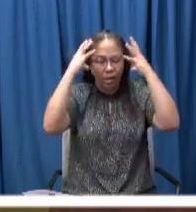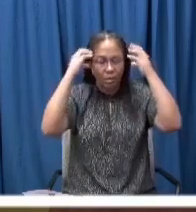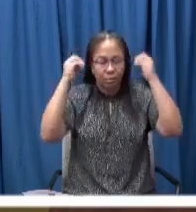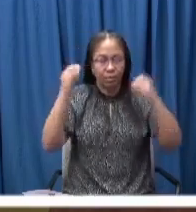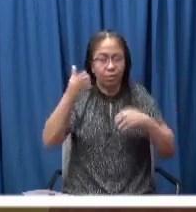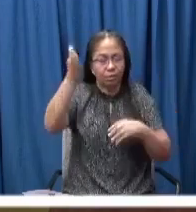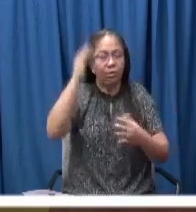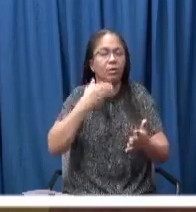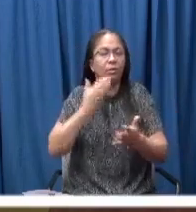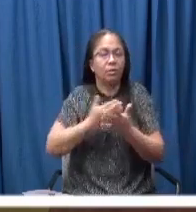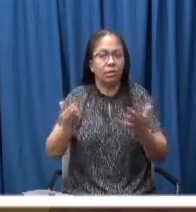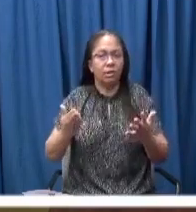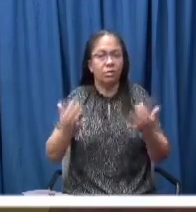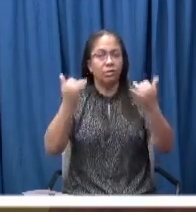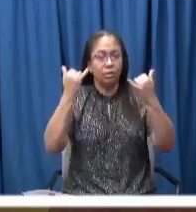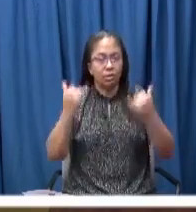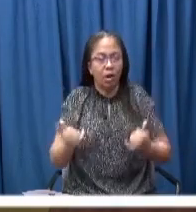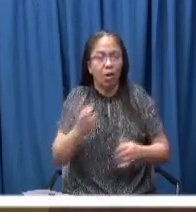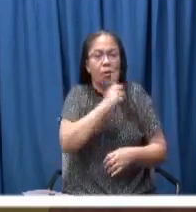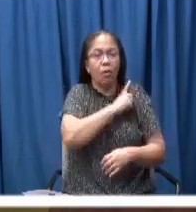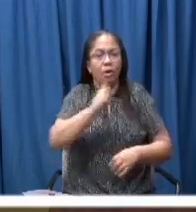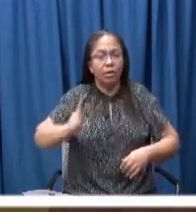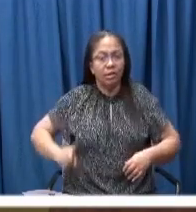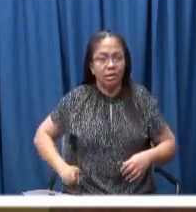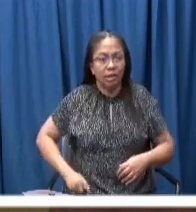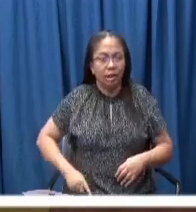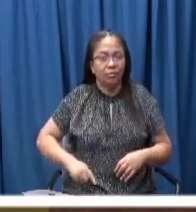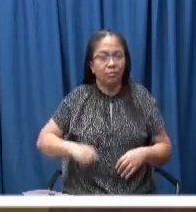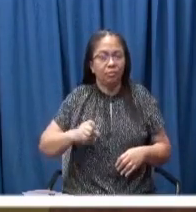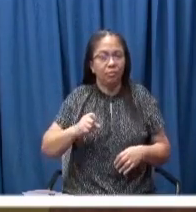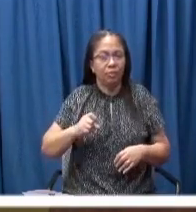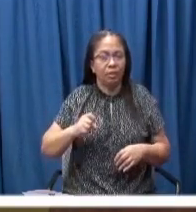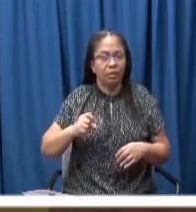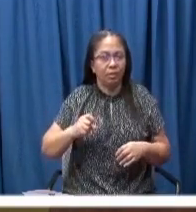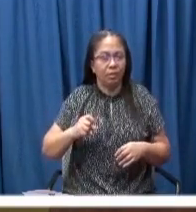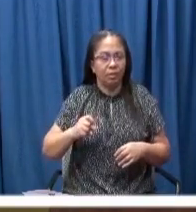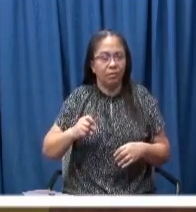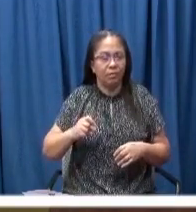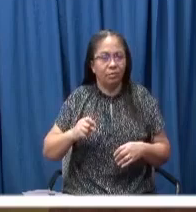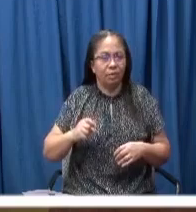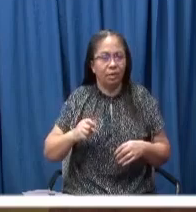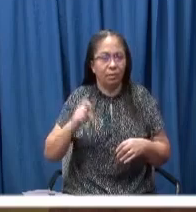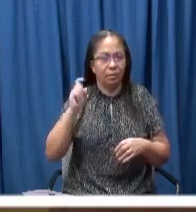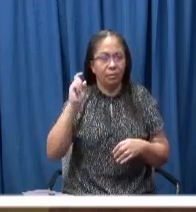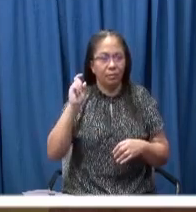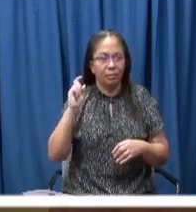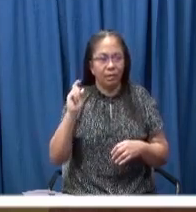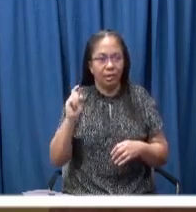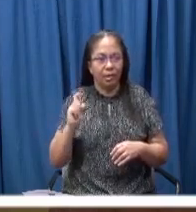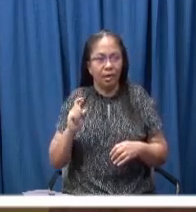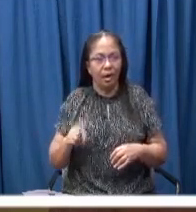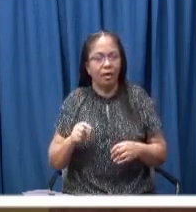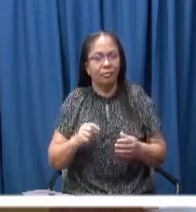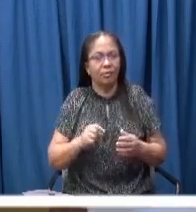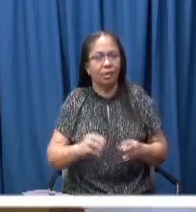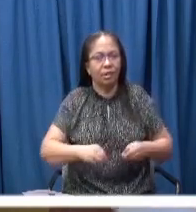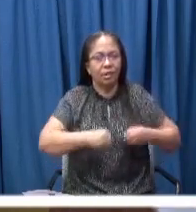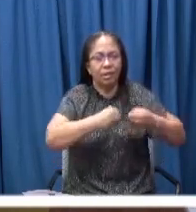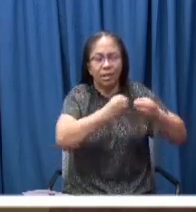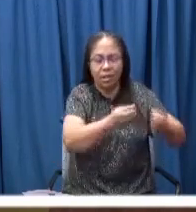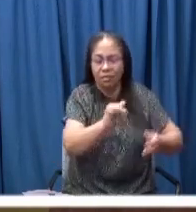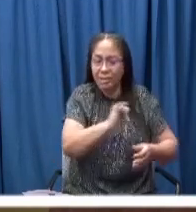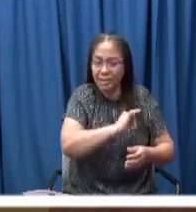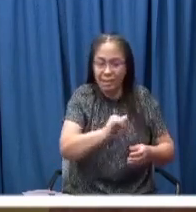now David needs to give the same experience that he received from God. He needs to give that experience back to his